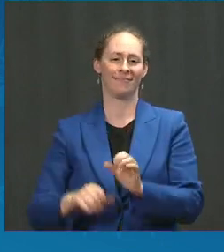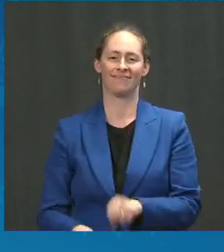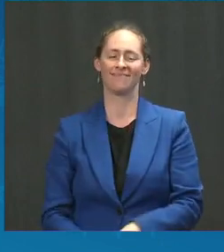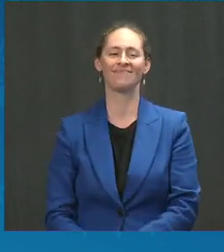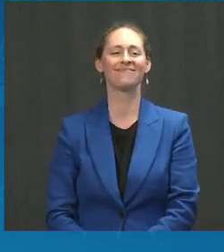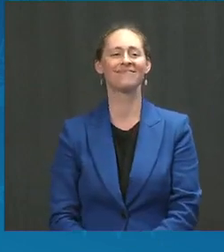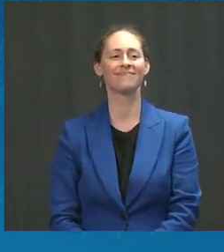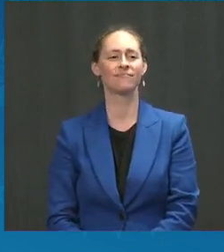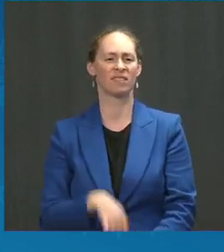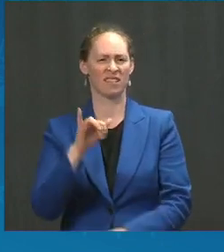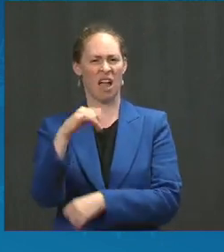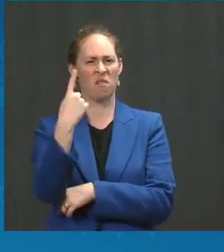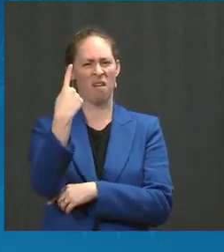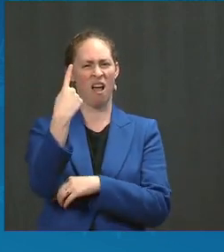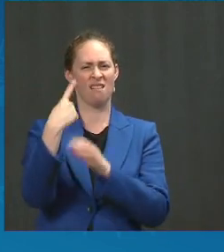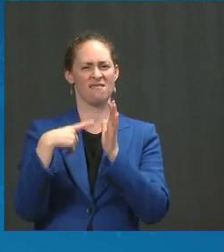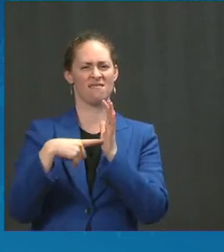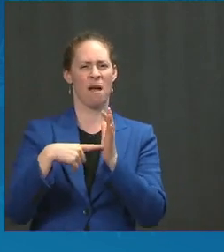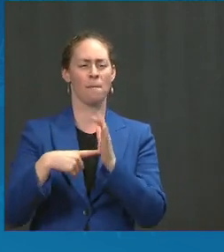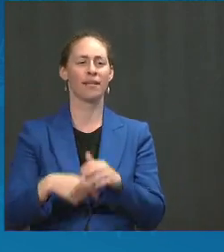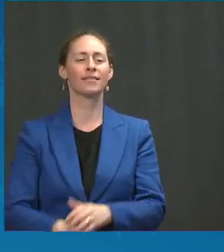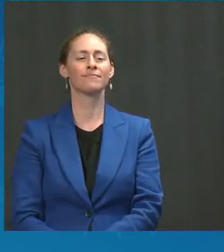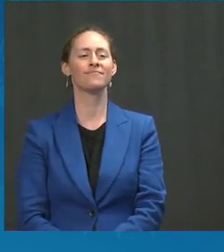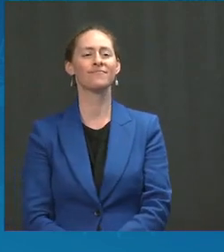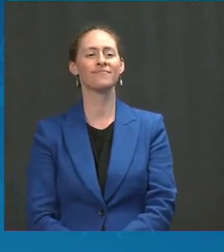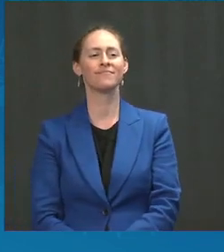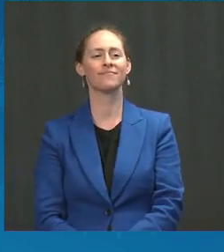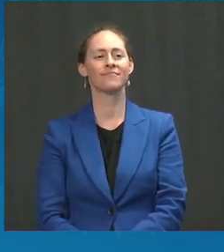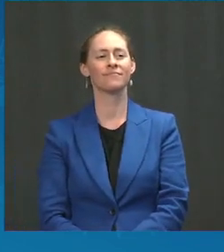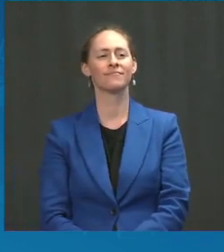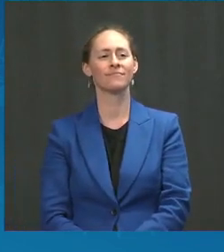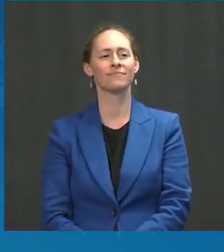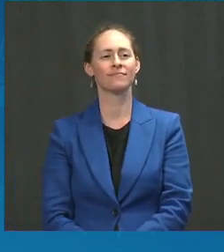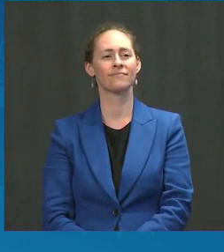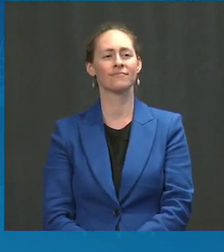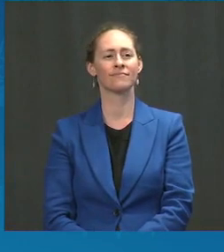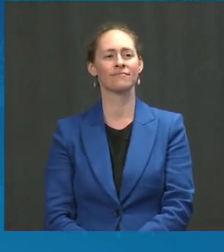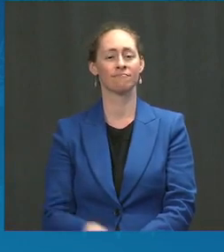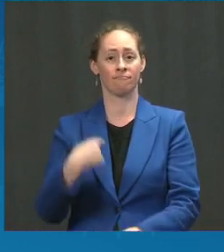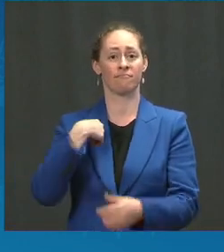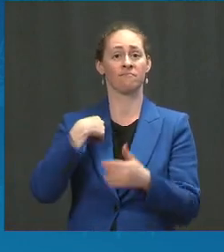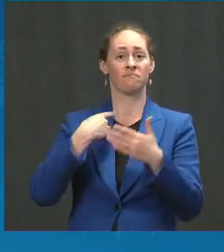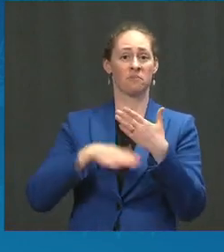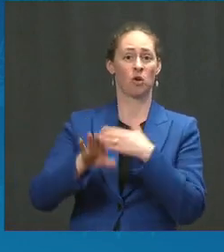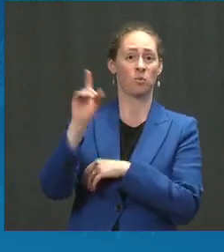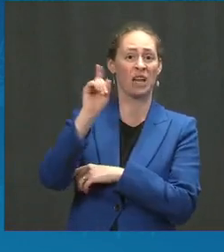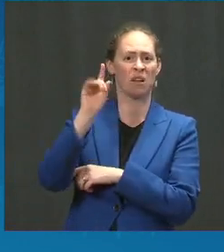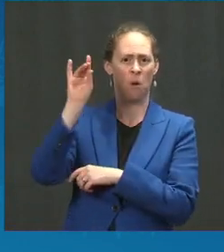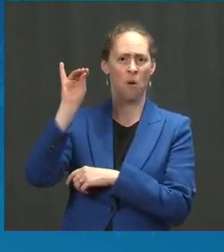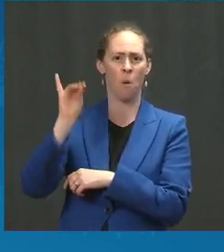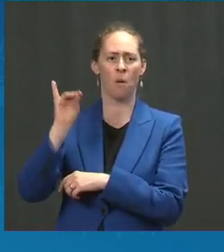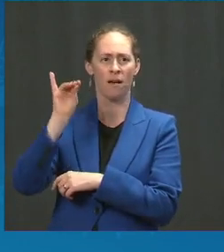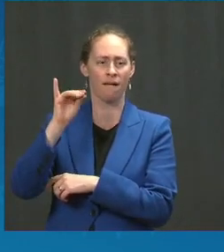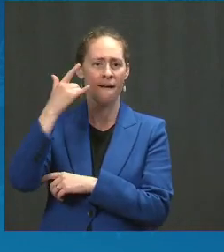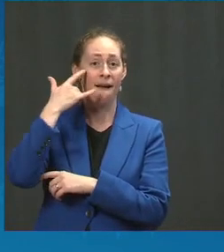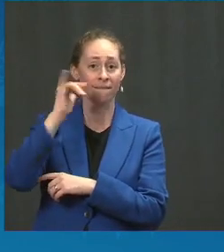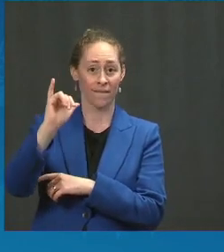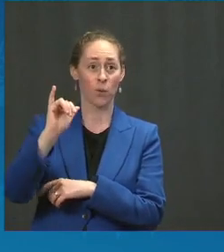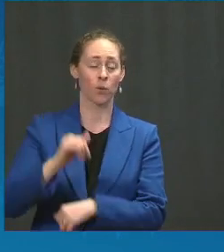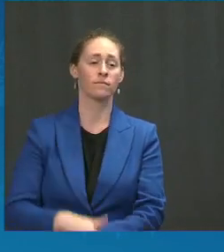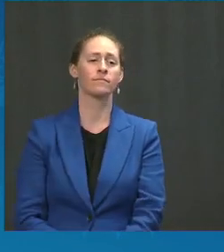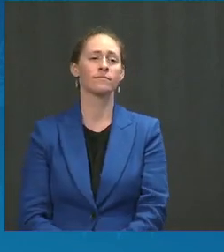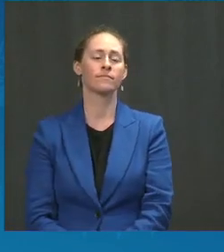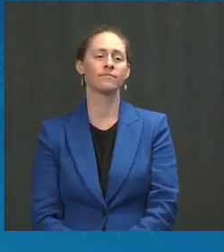example, the place of my birth, Oakland, California, one of the small businesses, those that I've been visiting, is the Rain